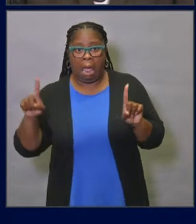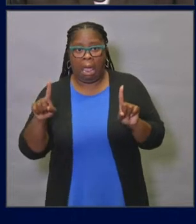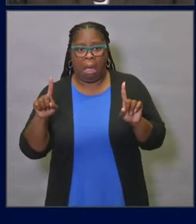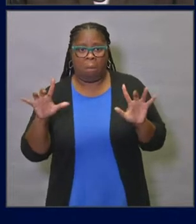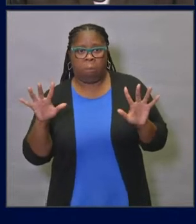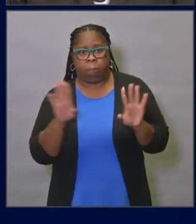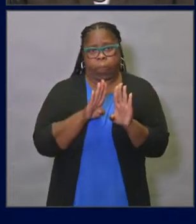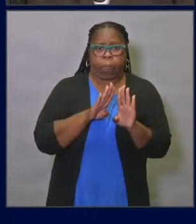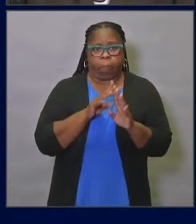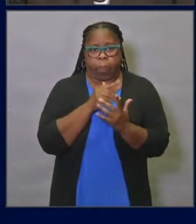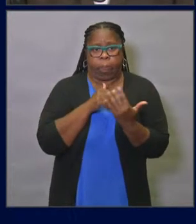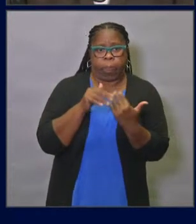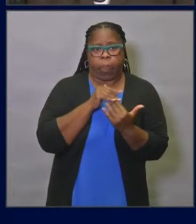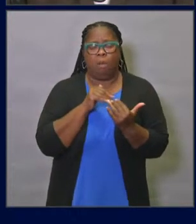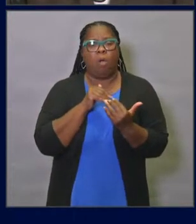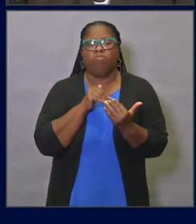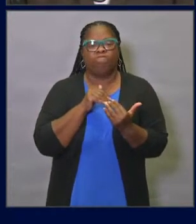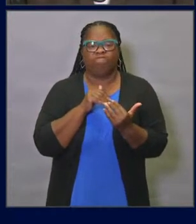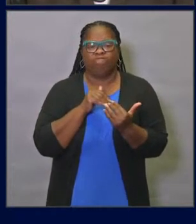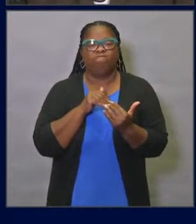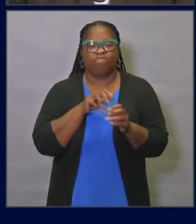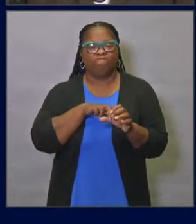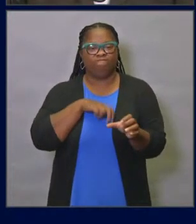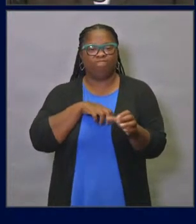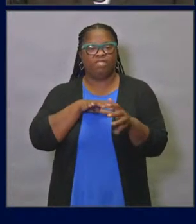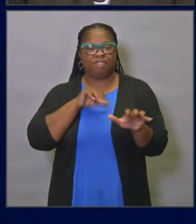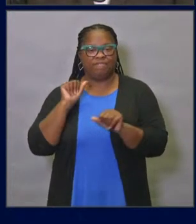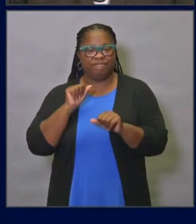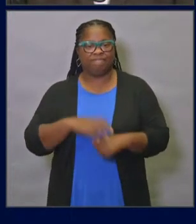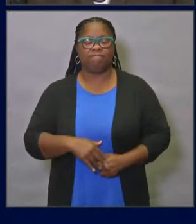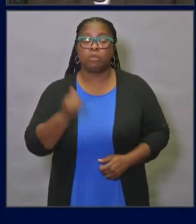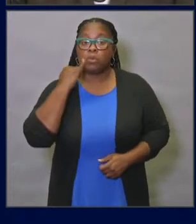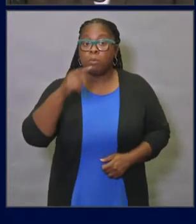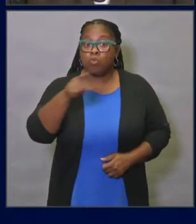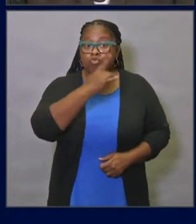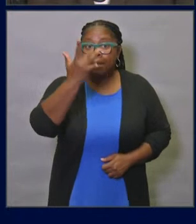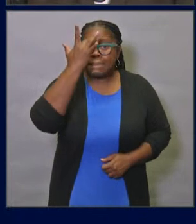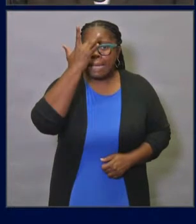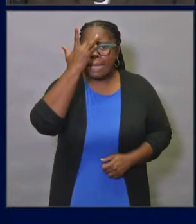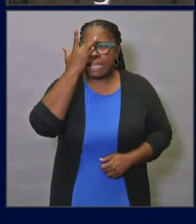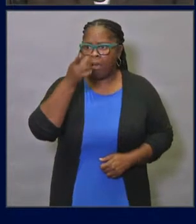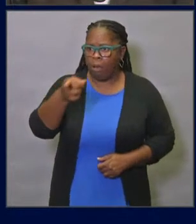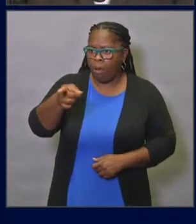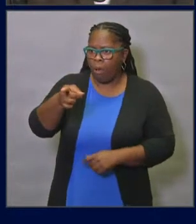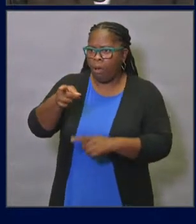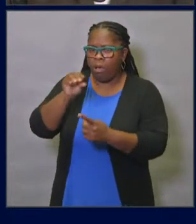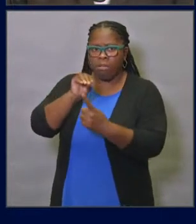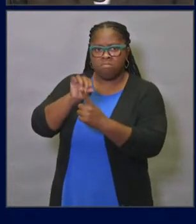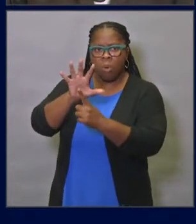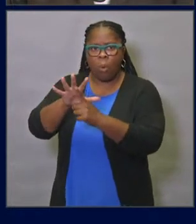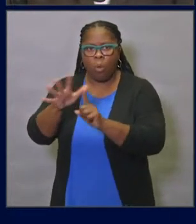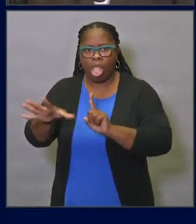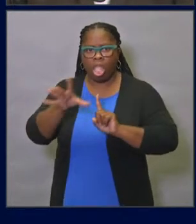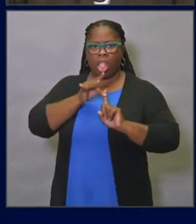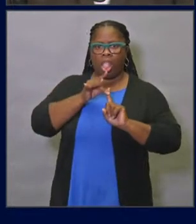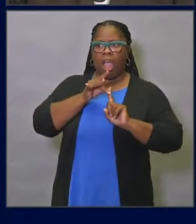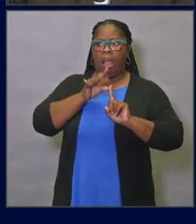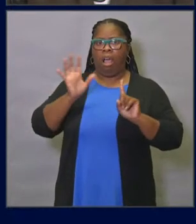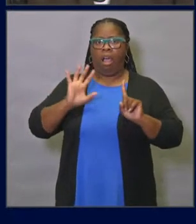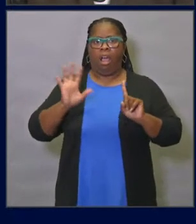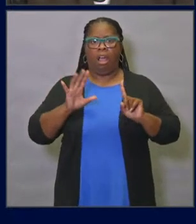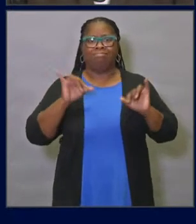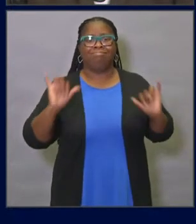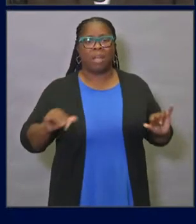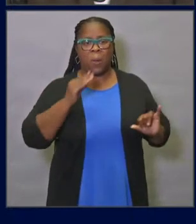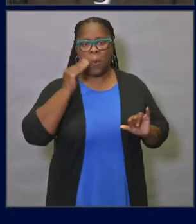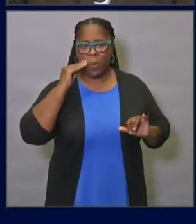and others aren't wearing face covering. And if you're sick and have been exposed to someone who is positive for COVID-19, please stay at home, isolate, and